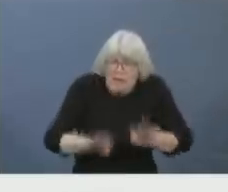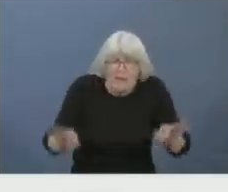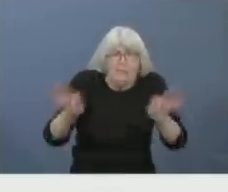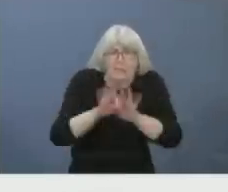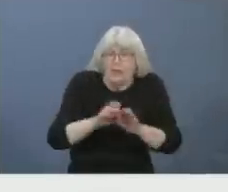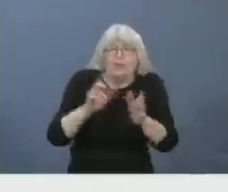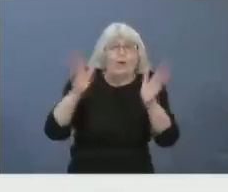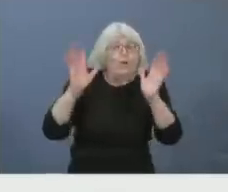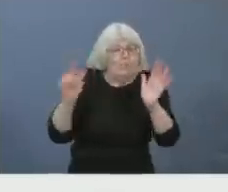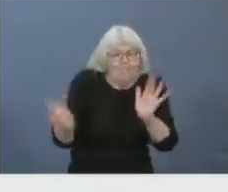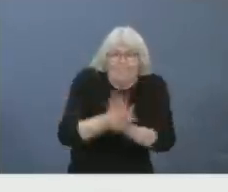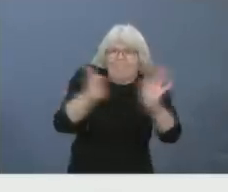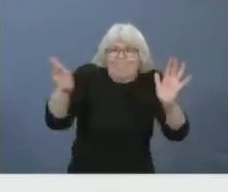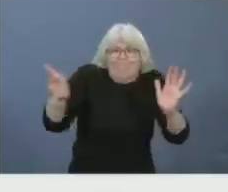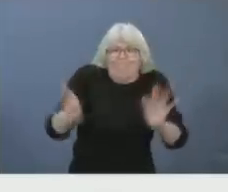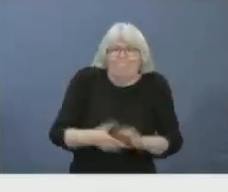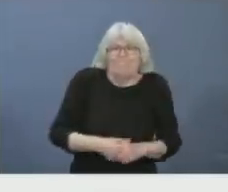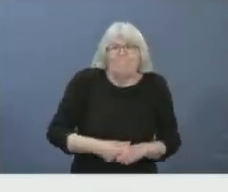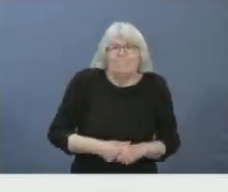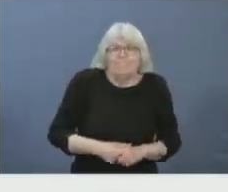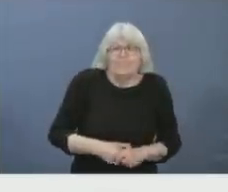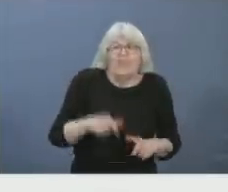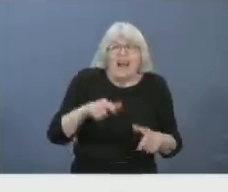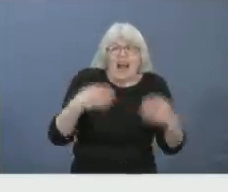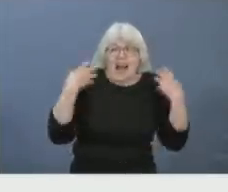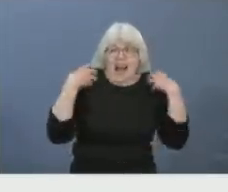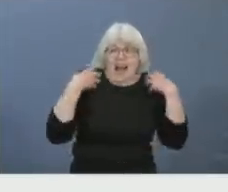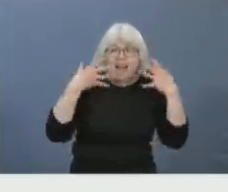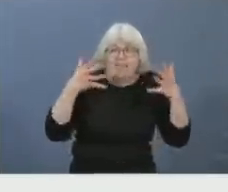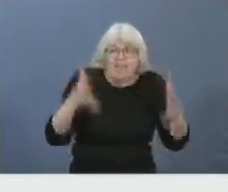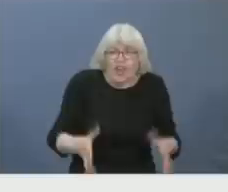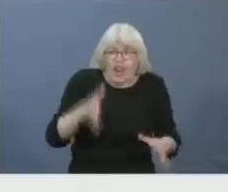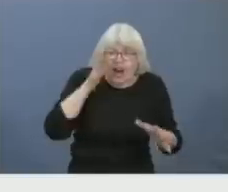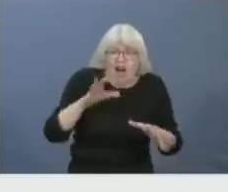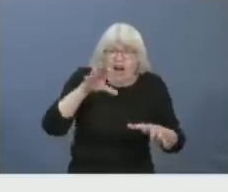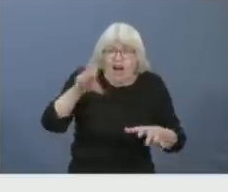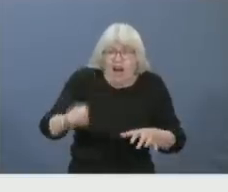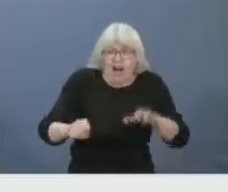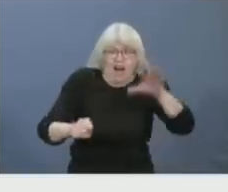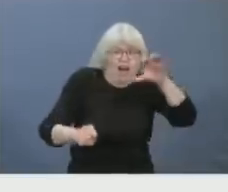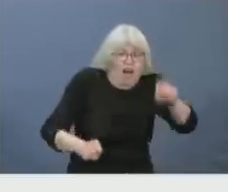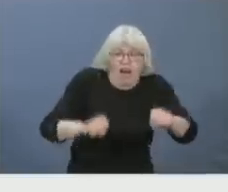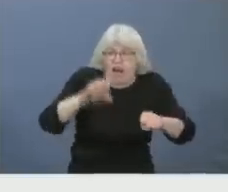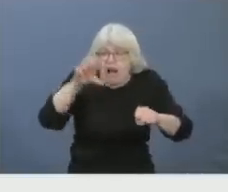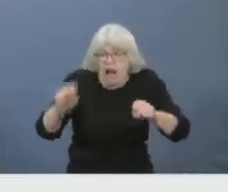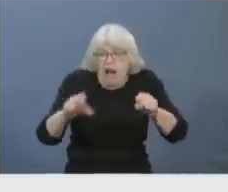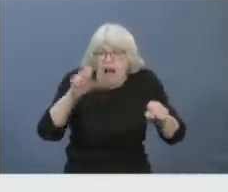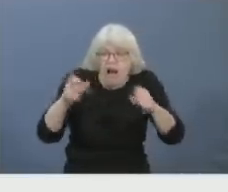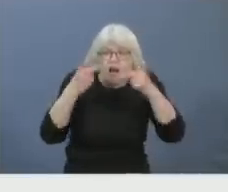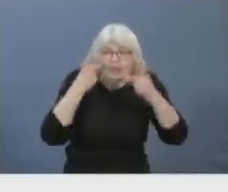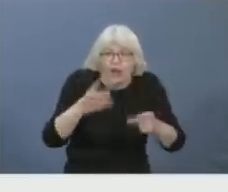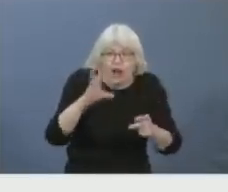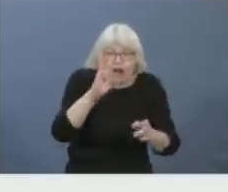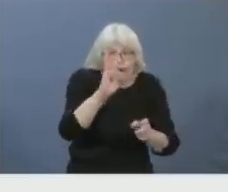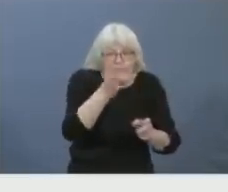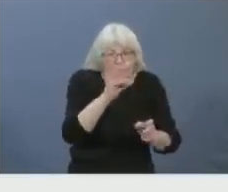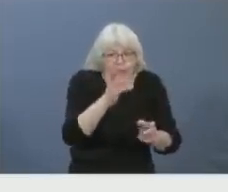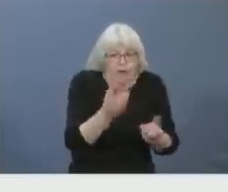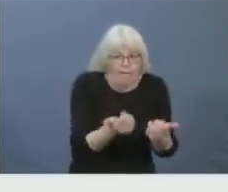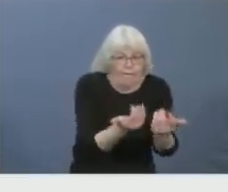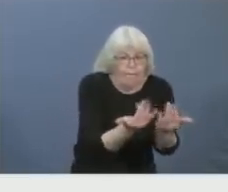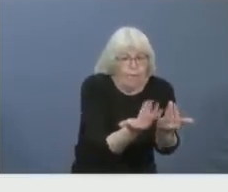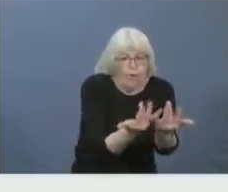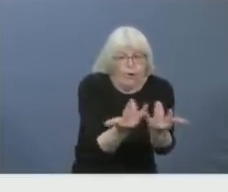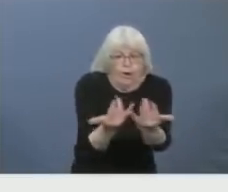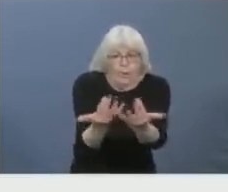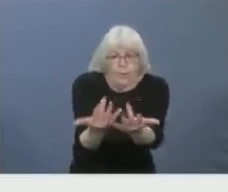illegal burns last night. This is absolutely ridiculous with what's happening in this province. 3 out of control fires, 8 fires